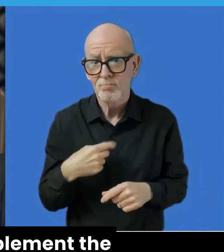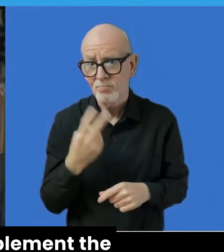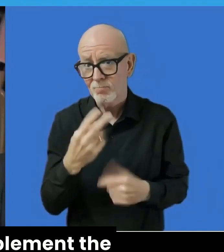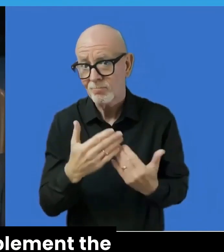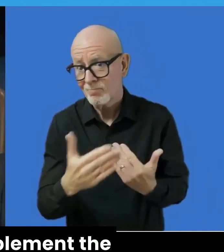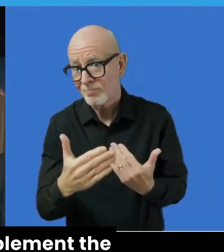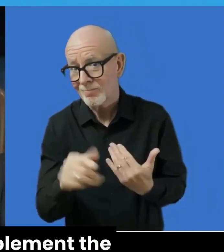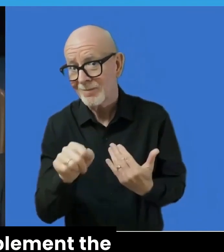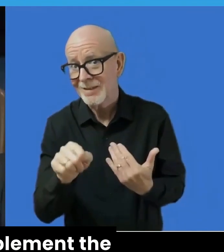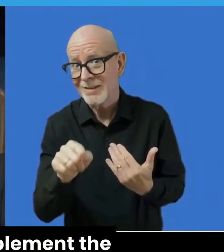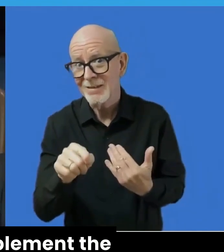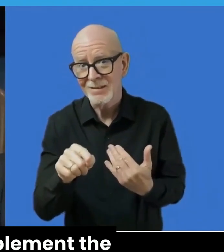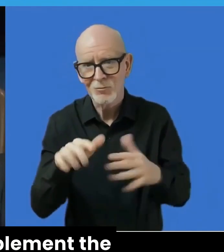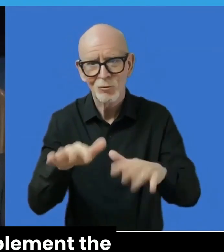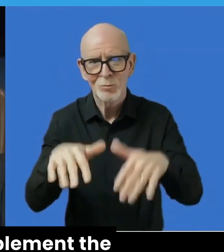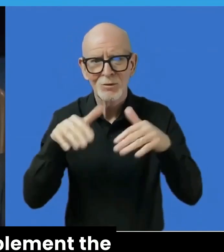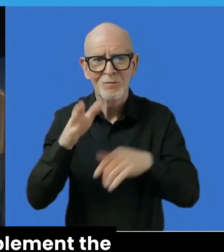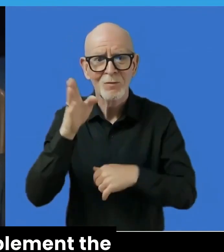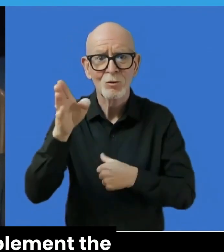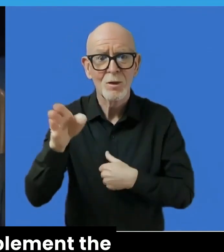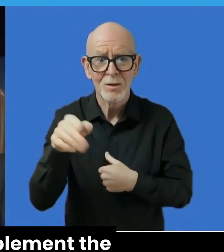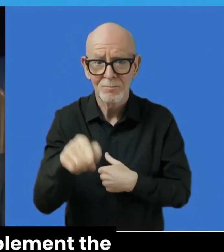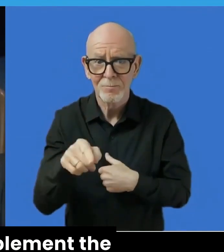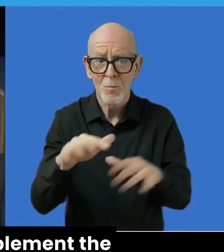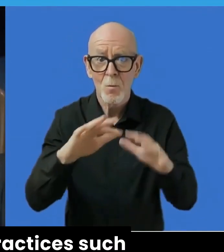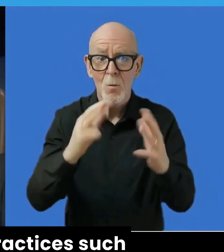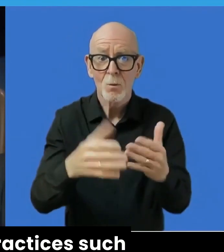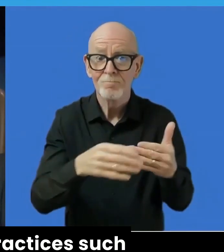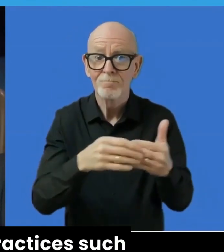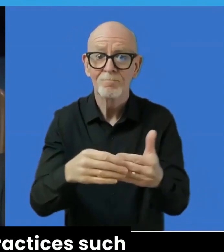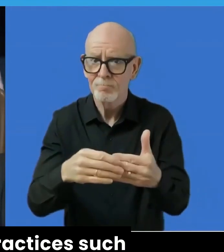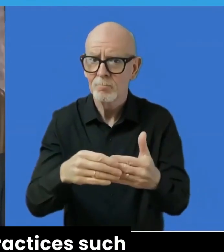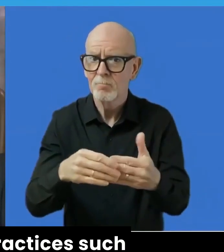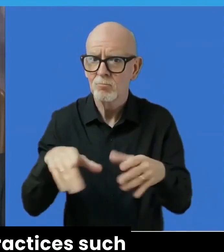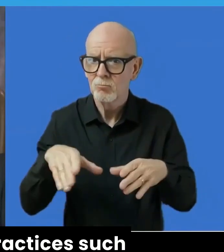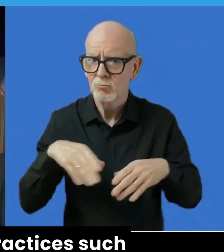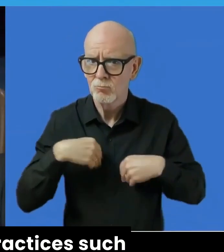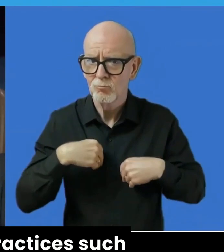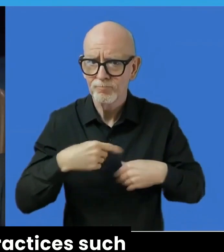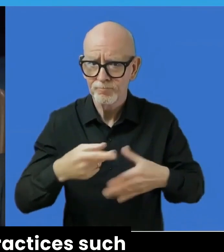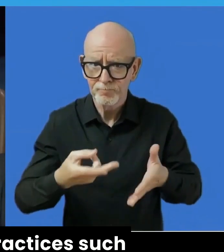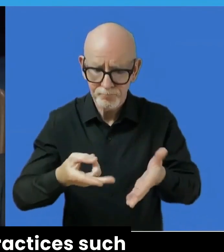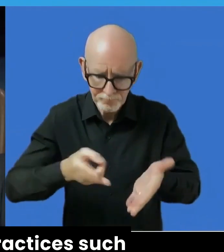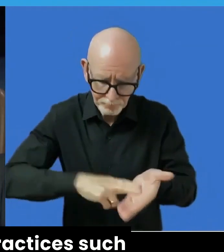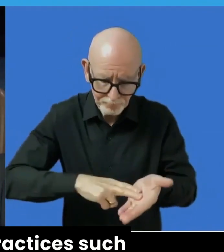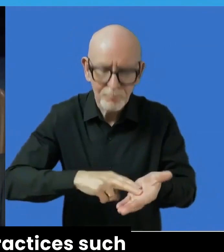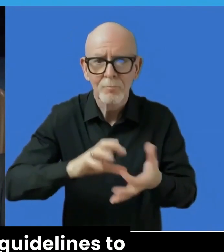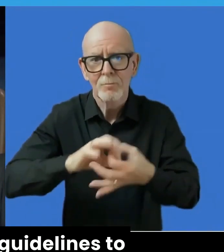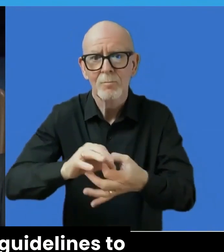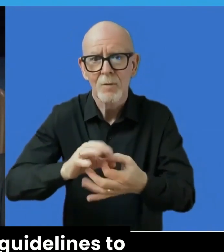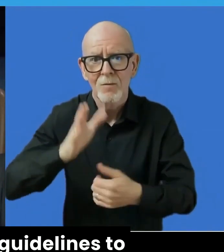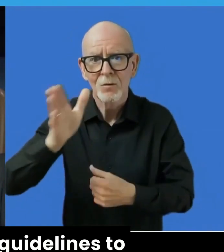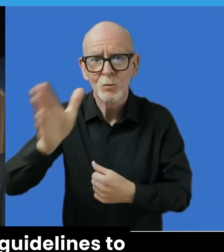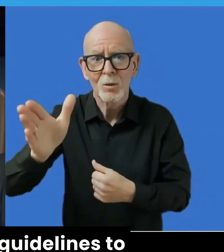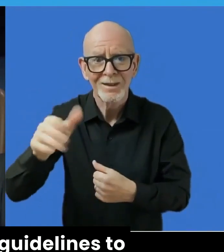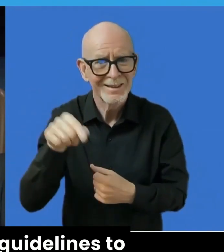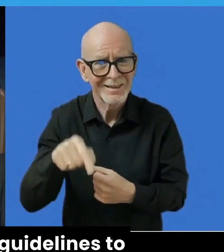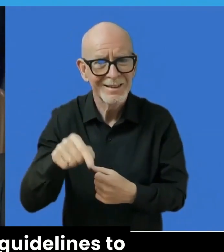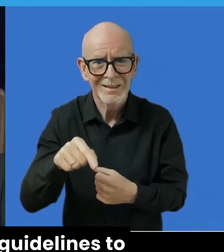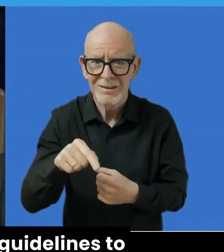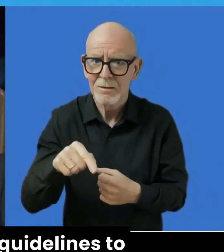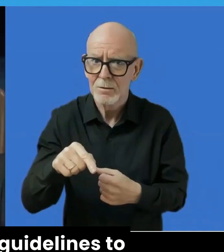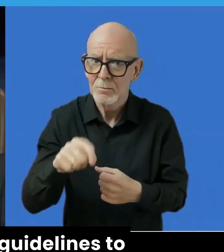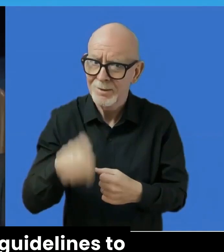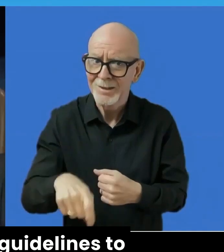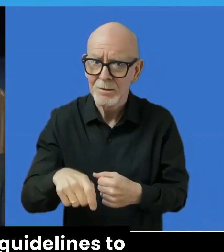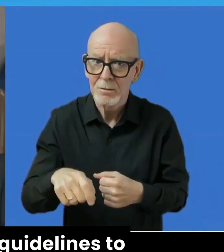all their diversity, in all efforts to implement the CRPD, drawing on inclusive practices such as the Listen, Include,